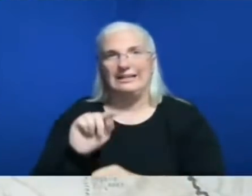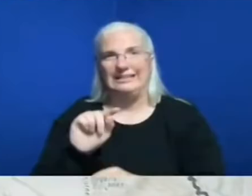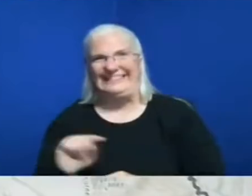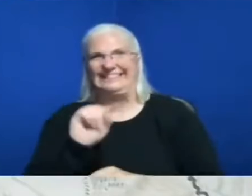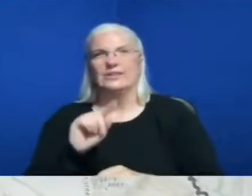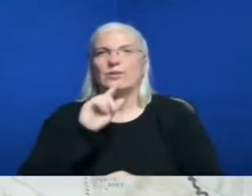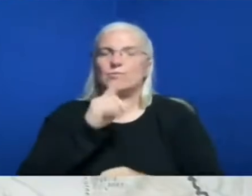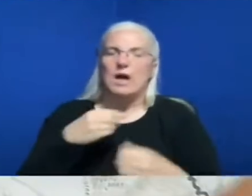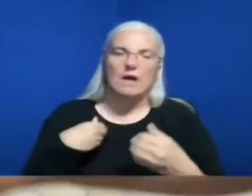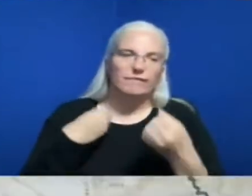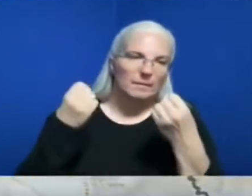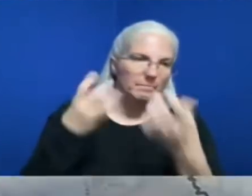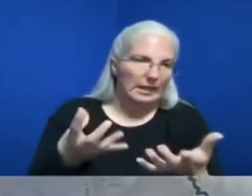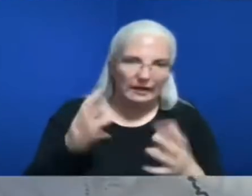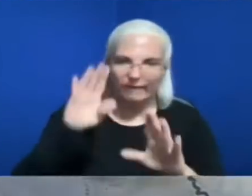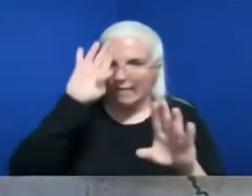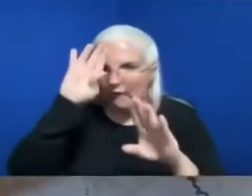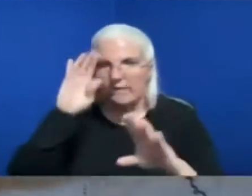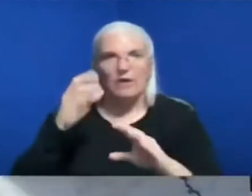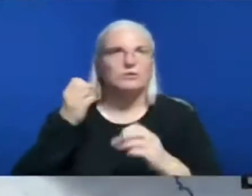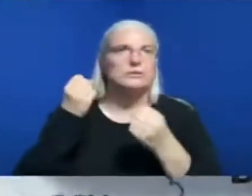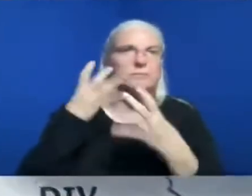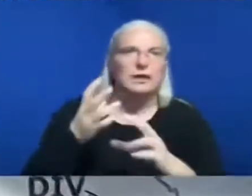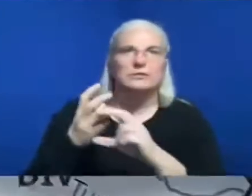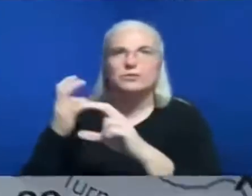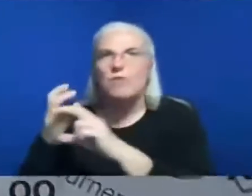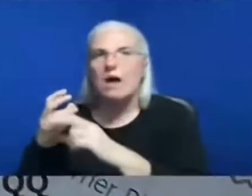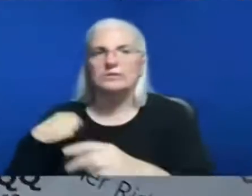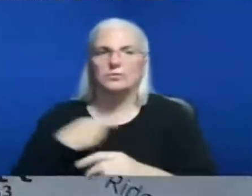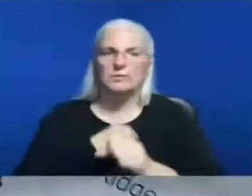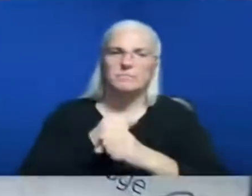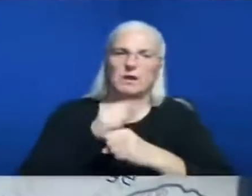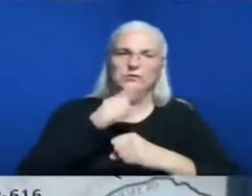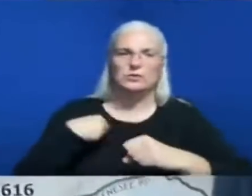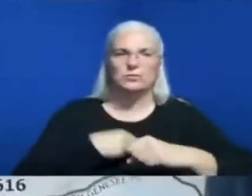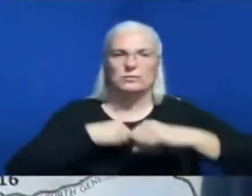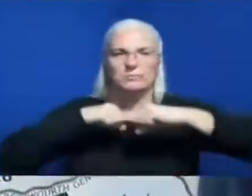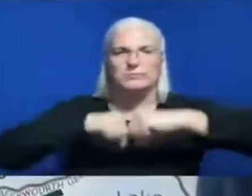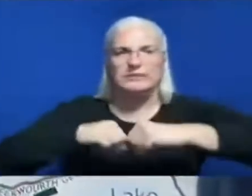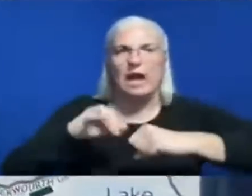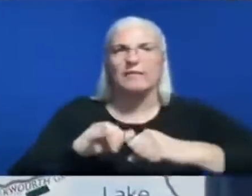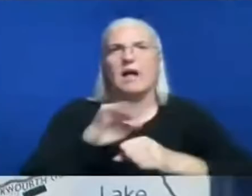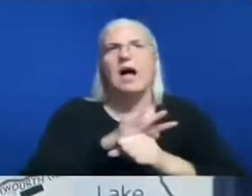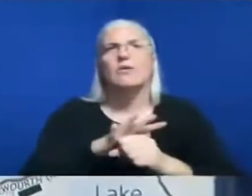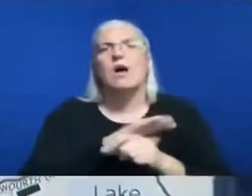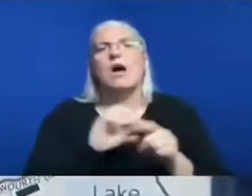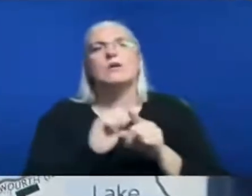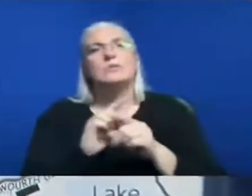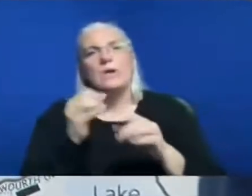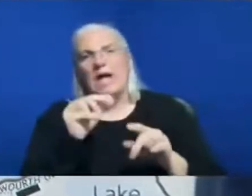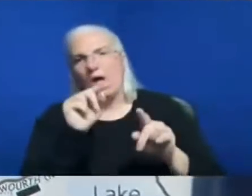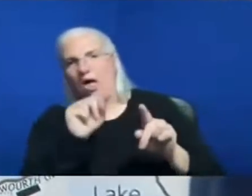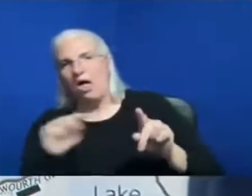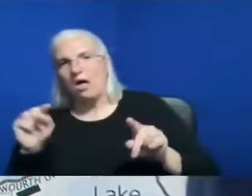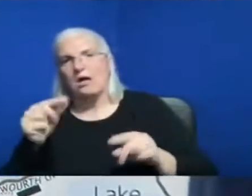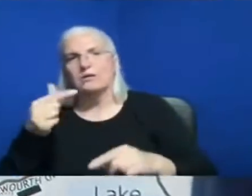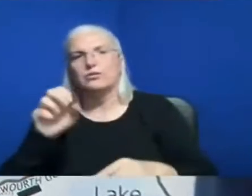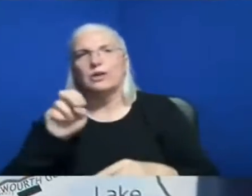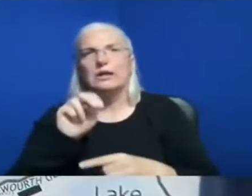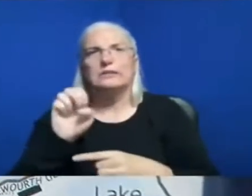make sure it's protected. With that, all the way up into the Genesee Valley area, all the ranch houses,